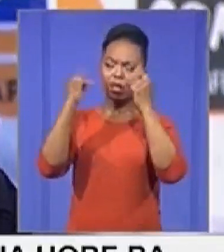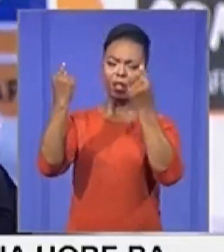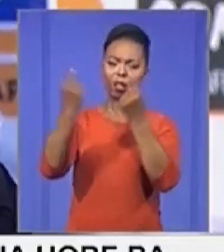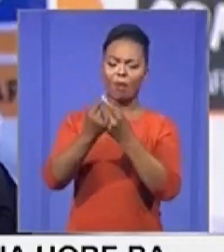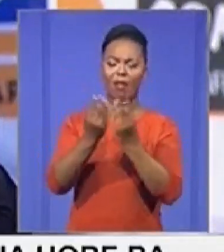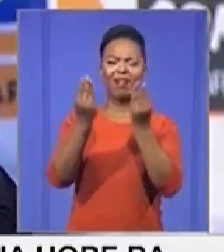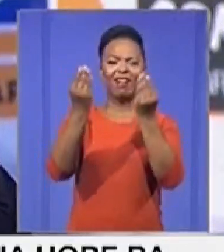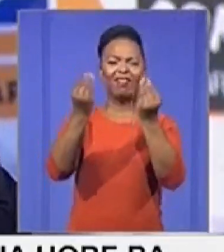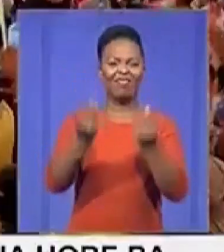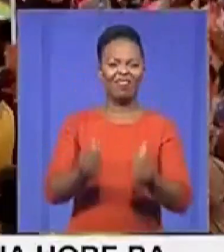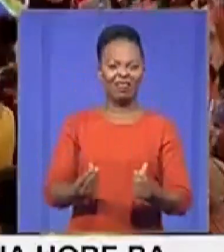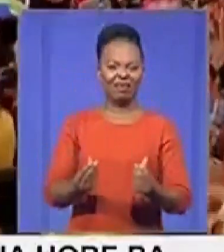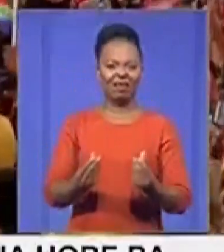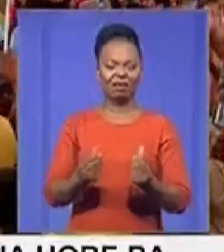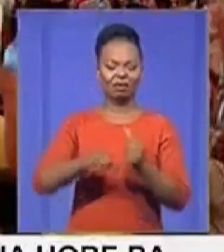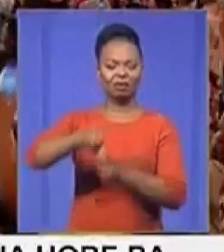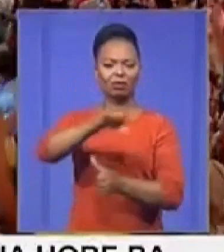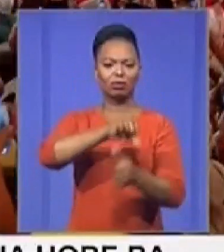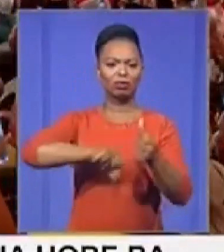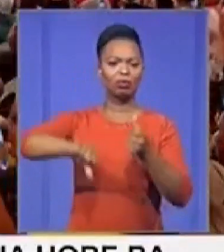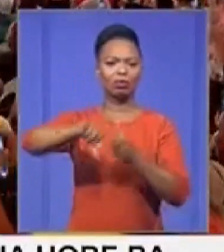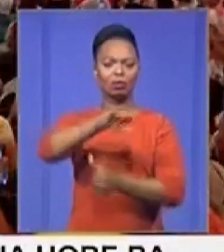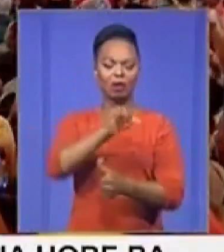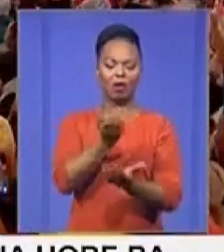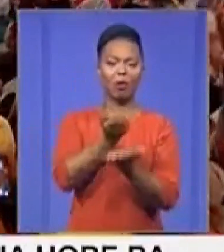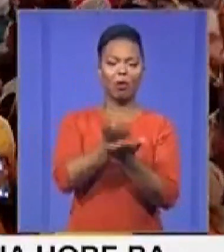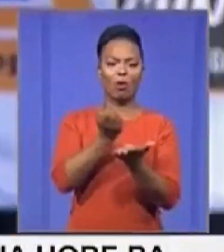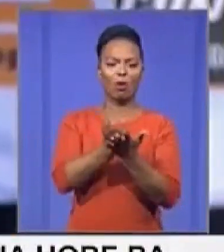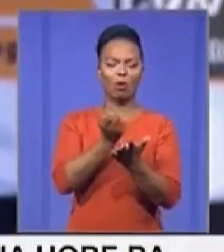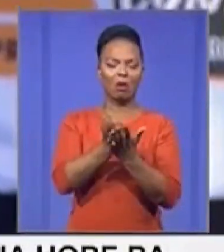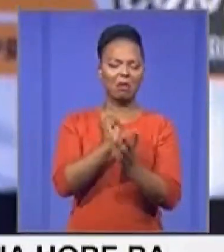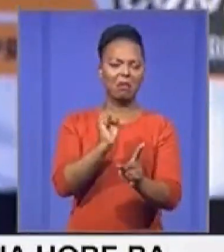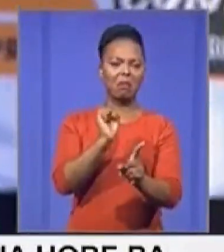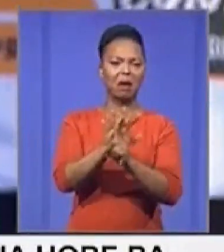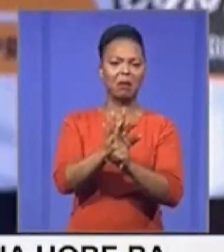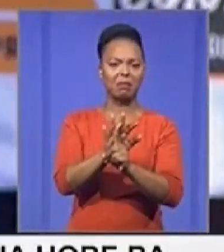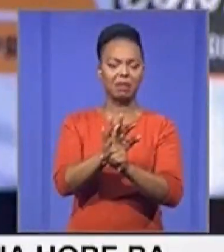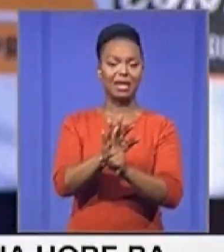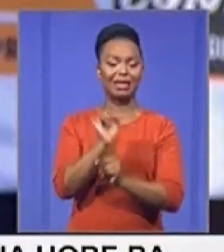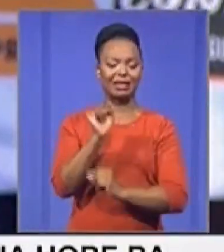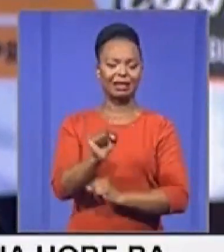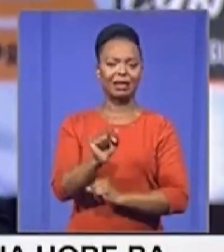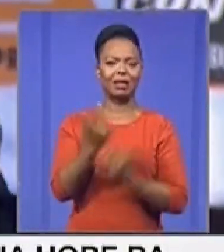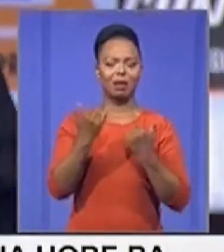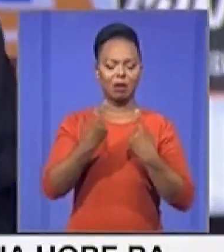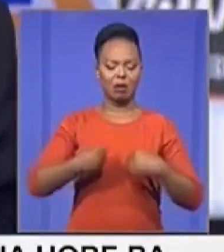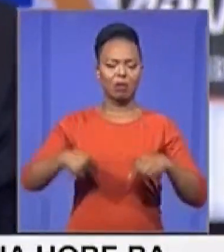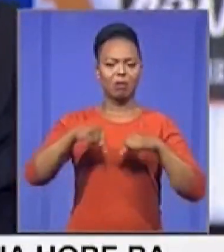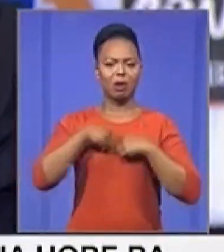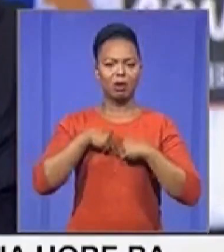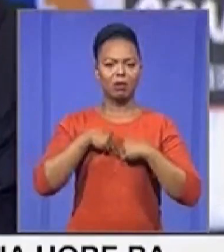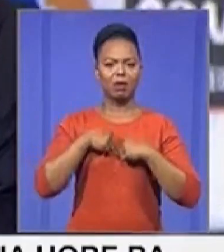financial, social and economic shocks. We have to secure our energy